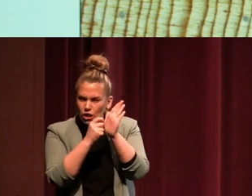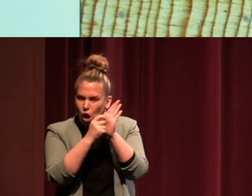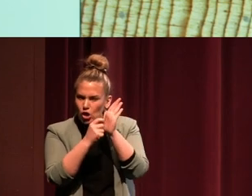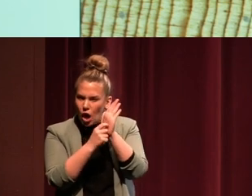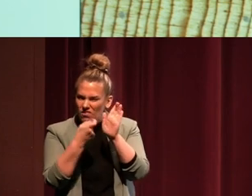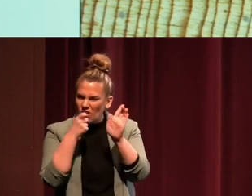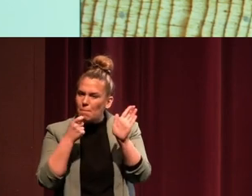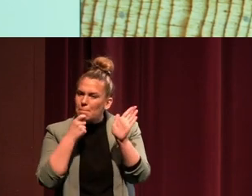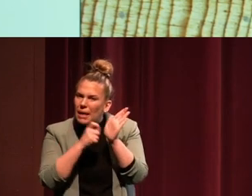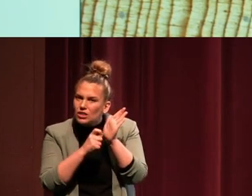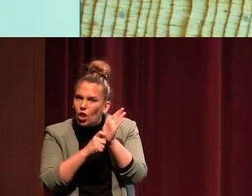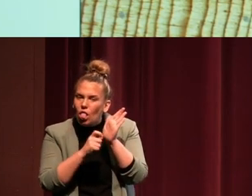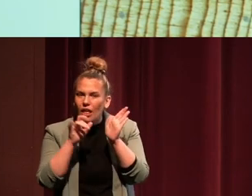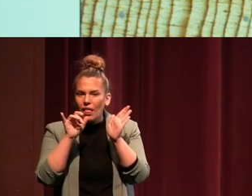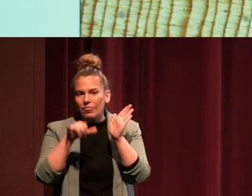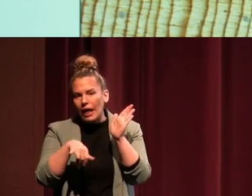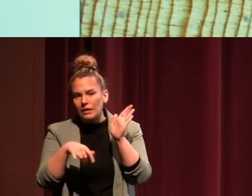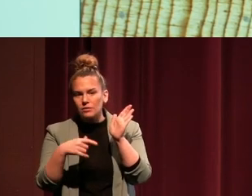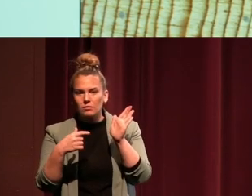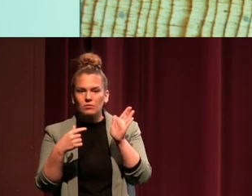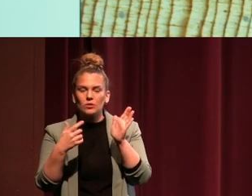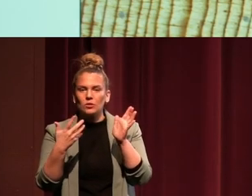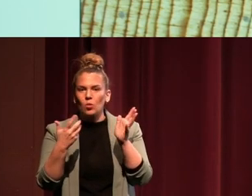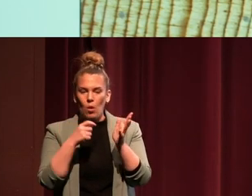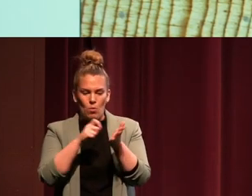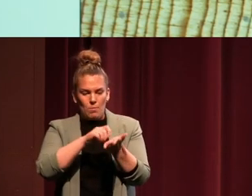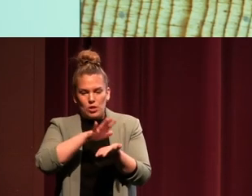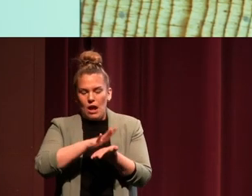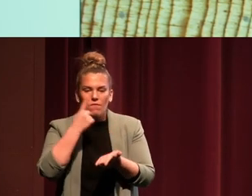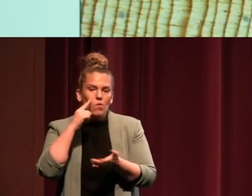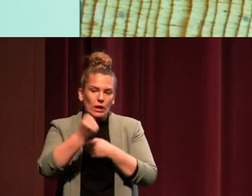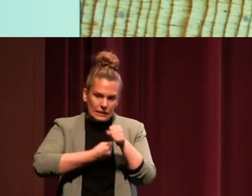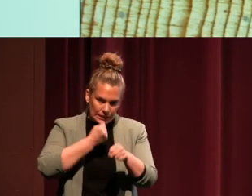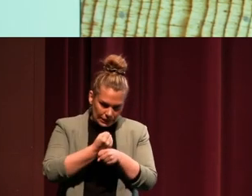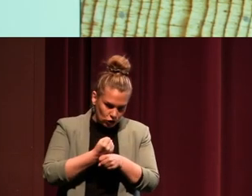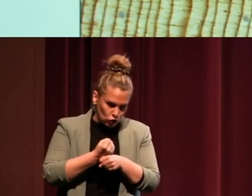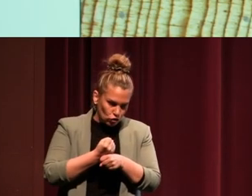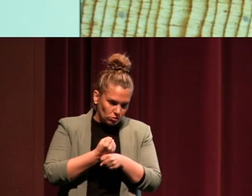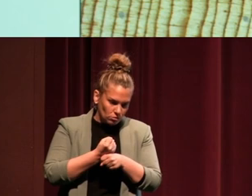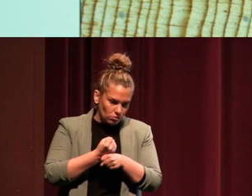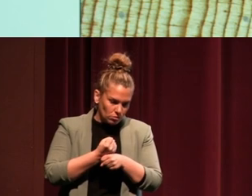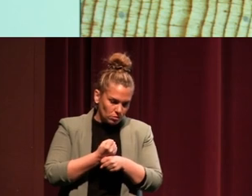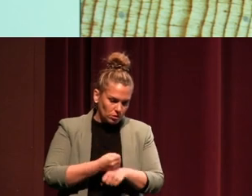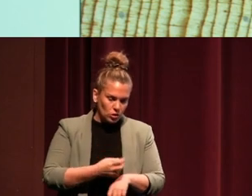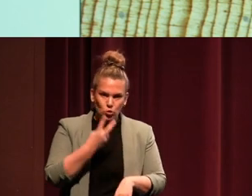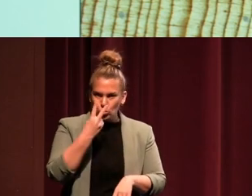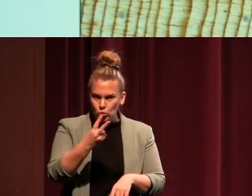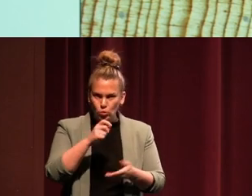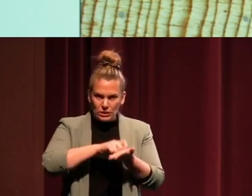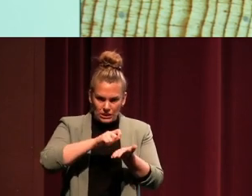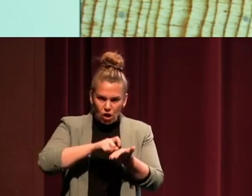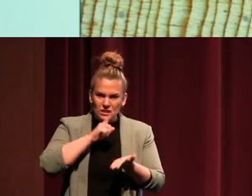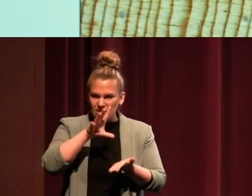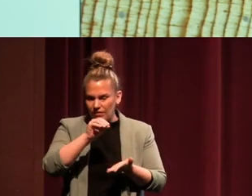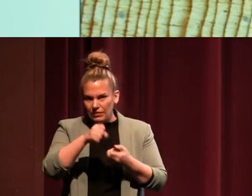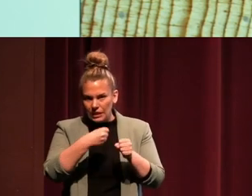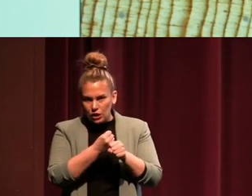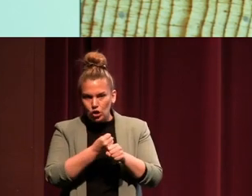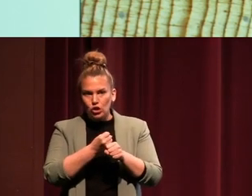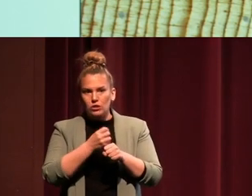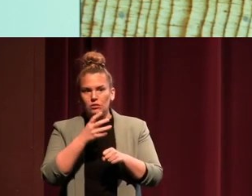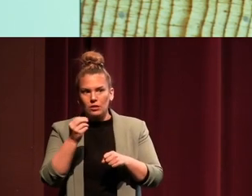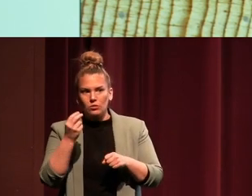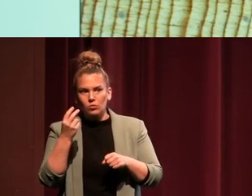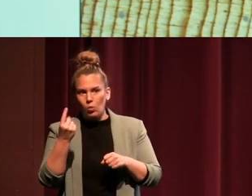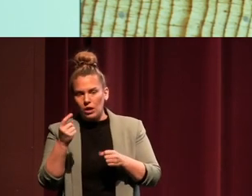shorthand for years. Three dots is 100 year, 10 dots is 10 year increment, and two dots is 50 year increments.